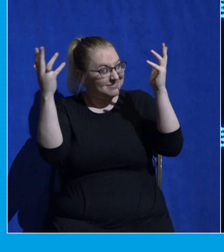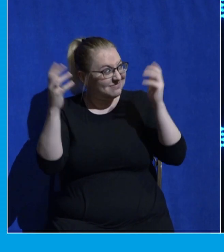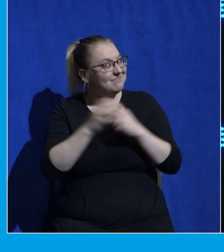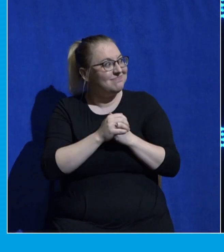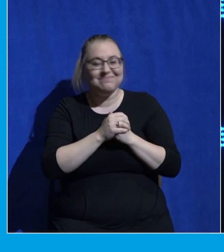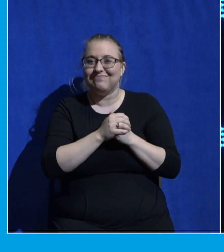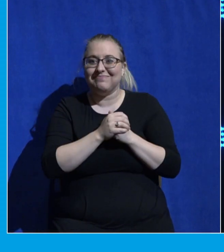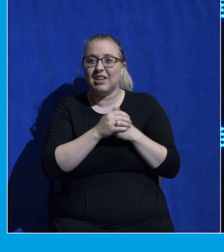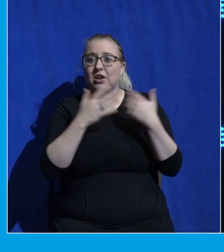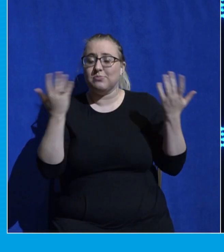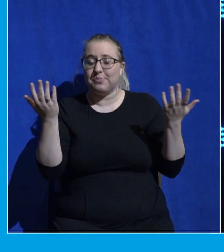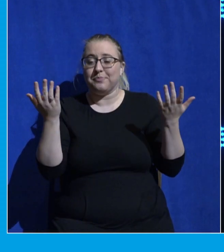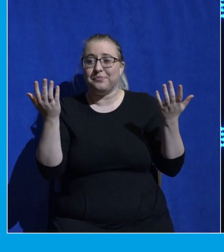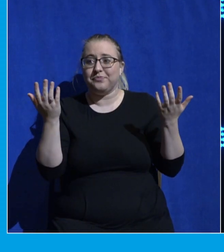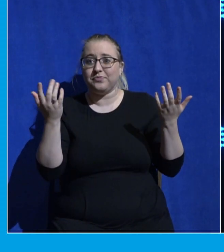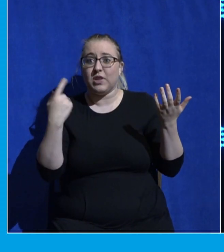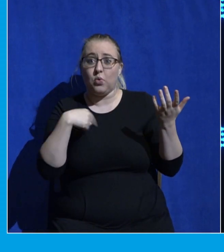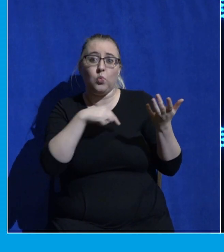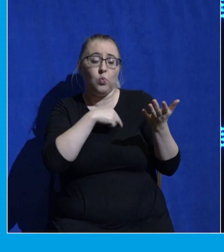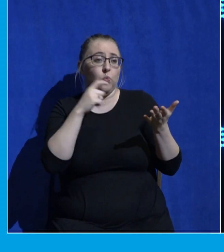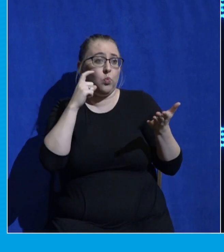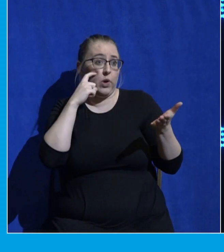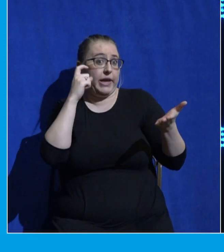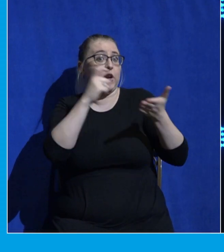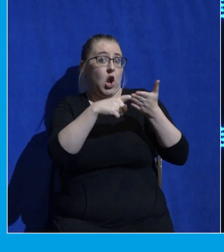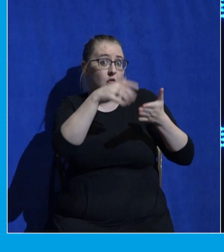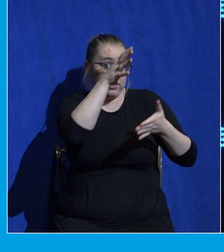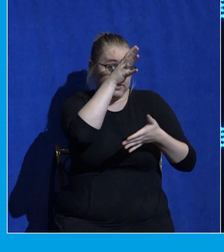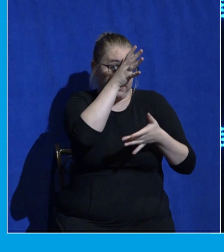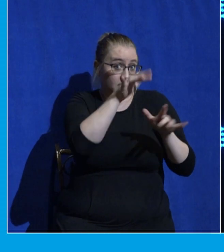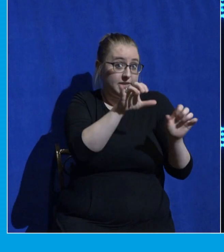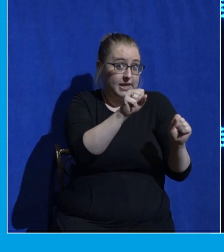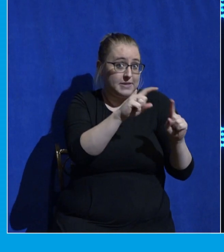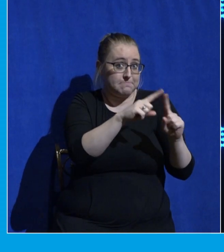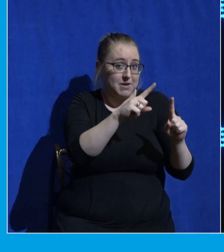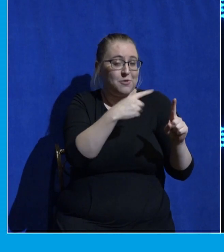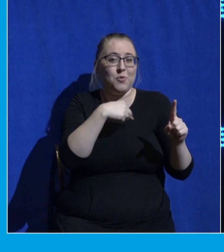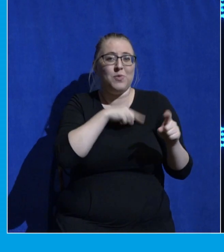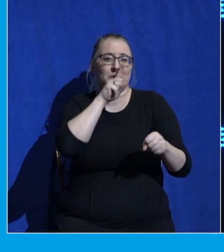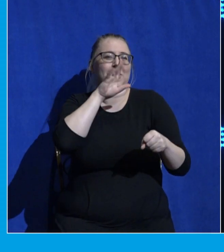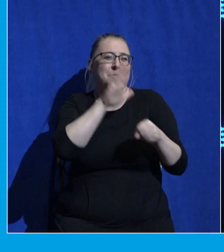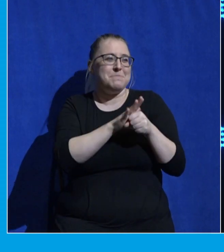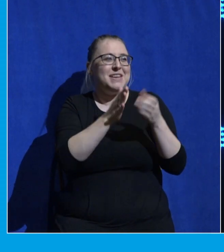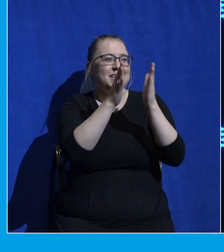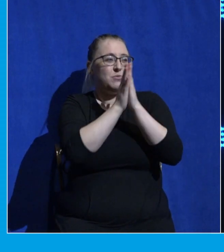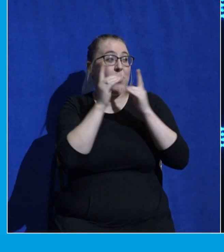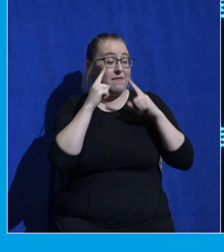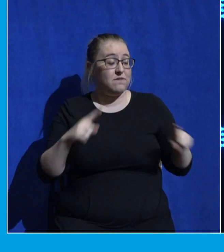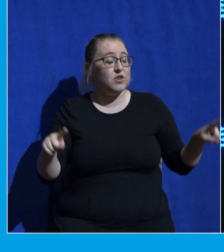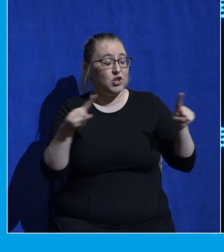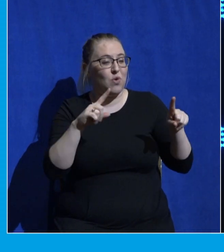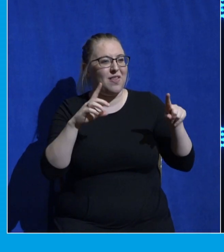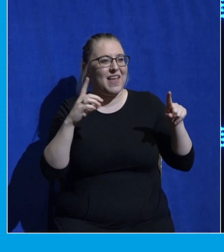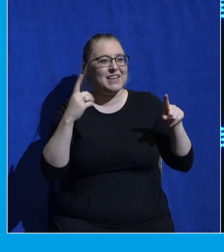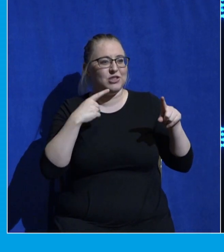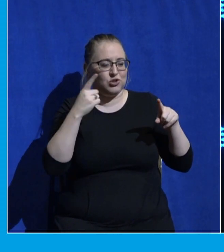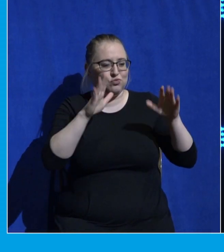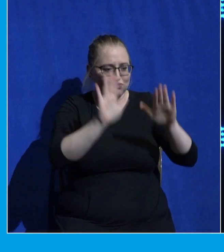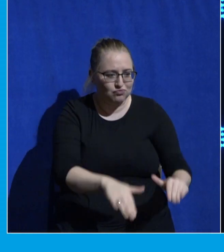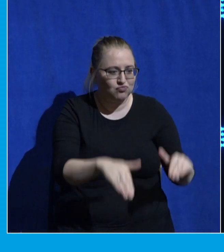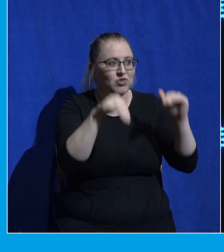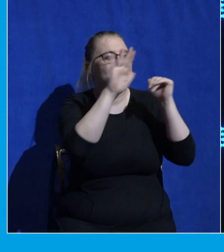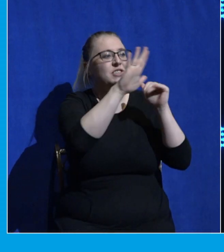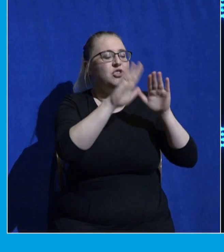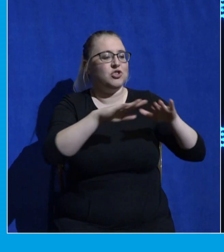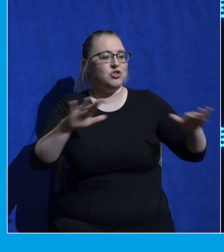Now, here's the thing. We not only acknowledge you, we are committed to pray for you as you show up and you raise your